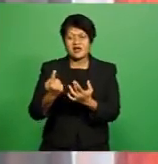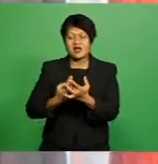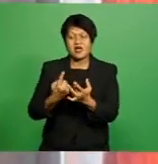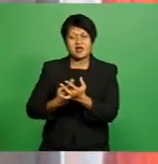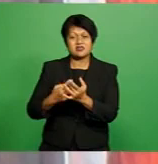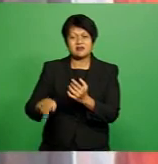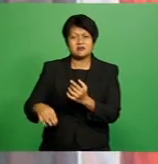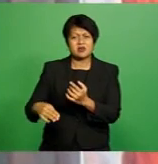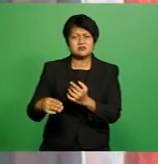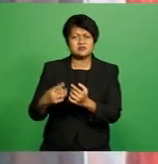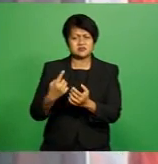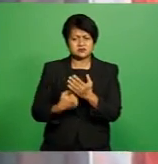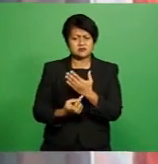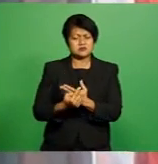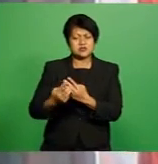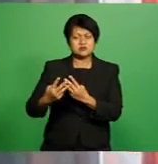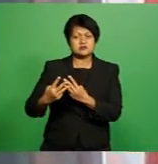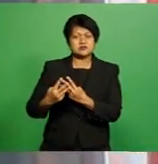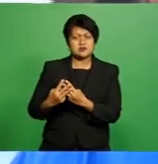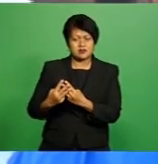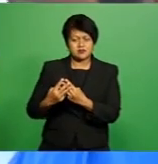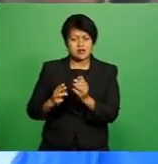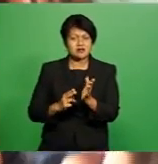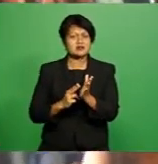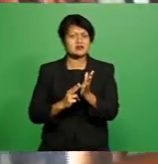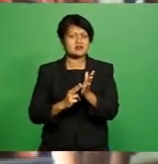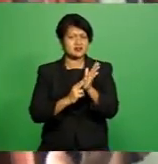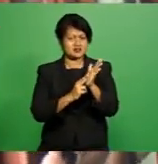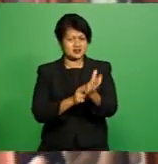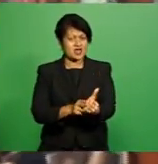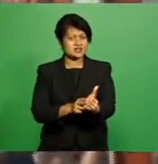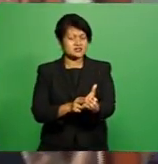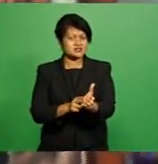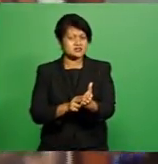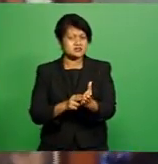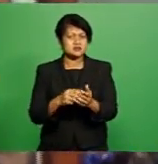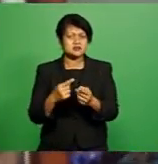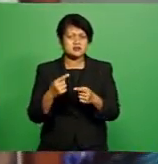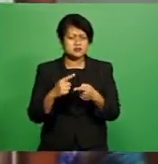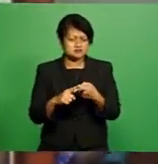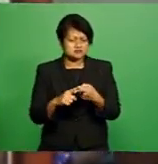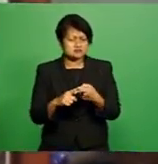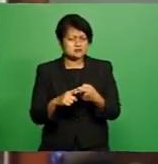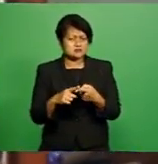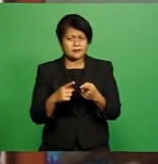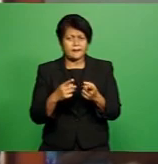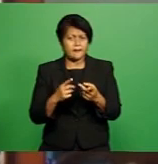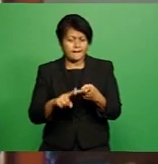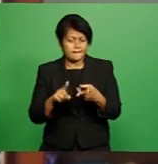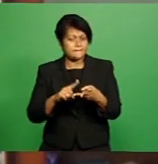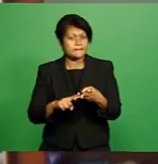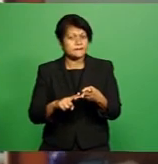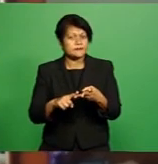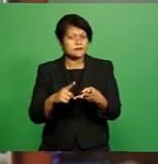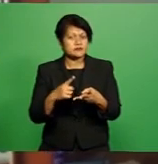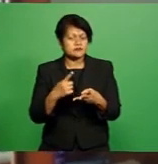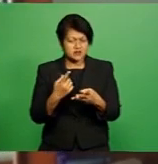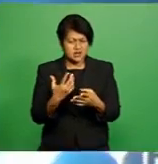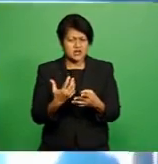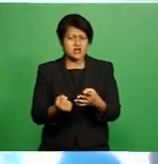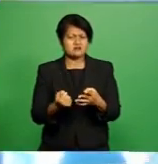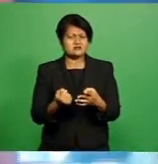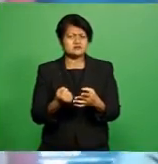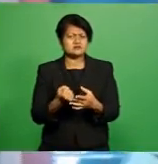of the Sodelpa Nandi Urban Constituency, Selithieli Raiwalui, and Board Member of the Namosi Constituency,